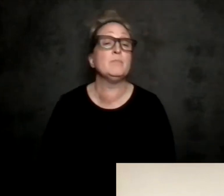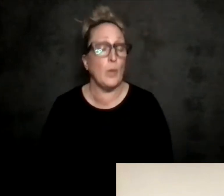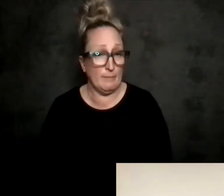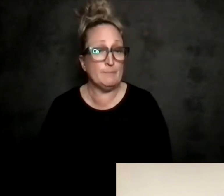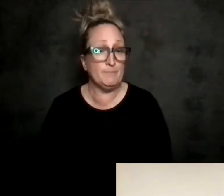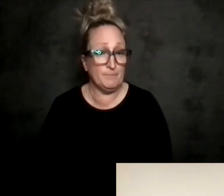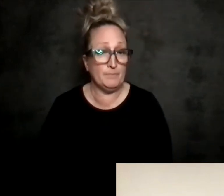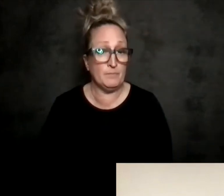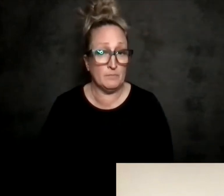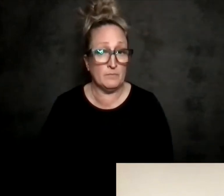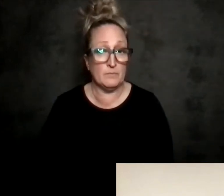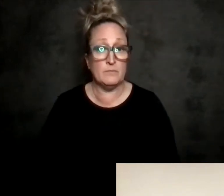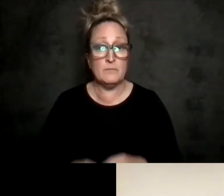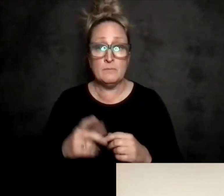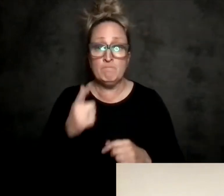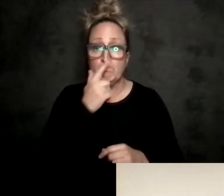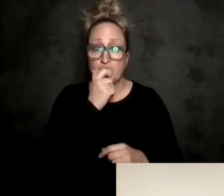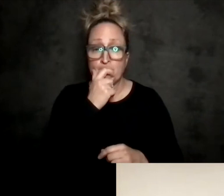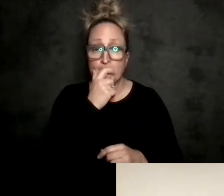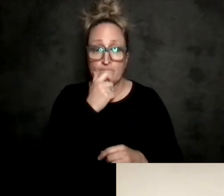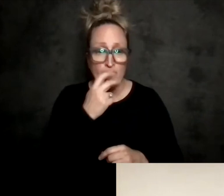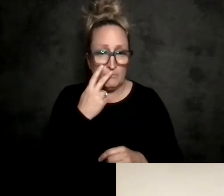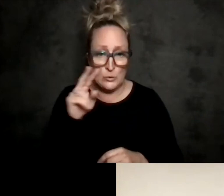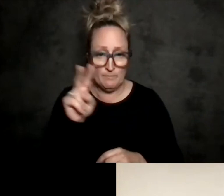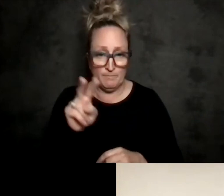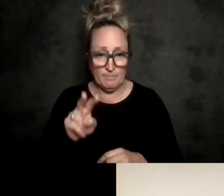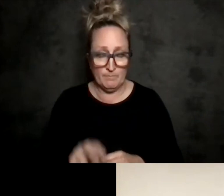and so I'm gonna just